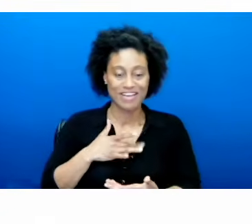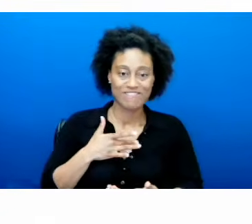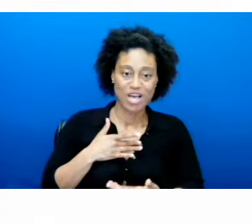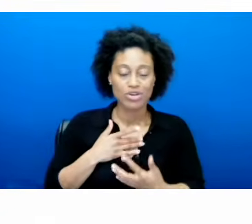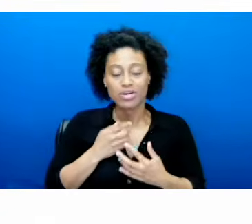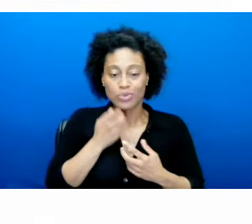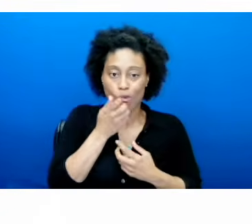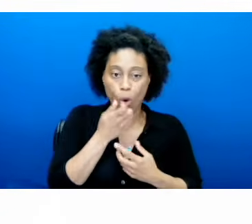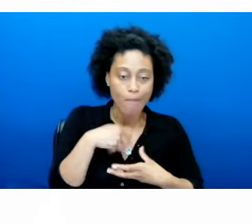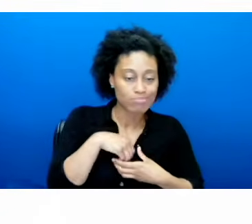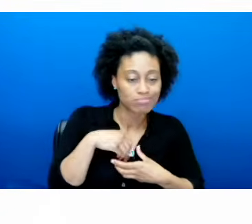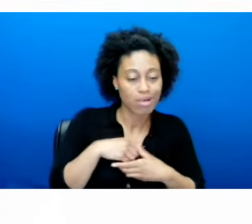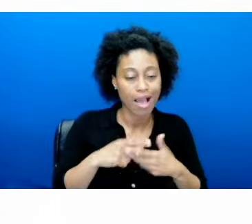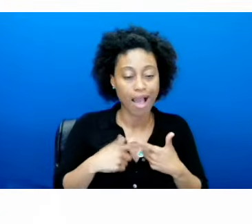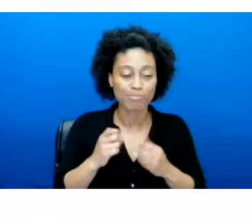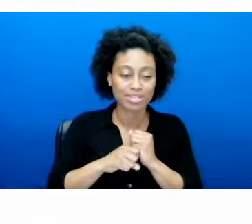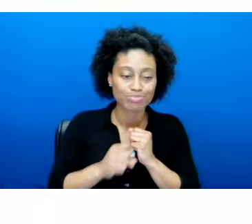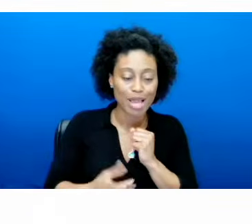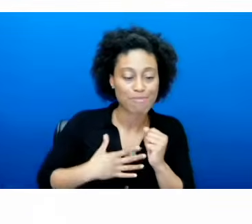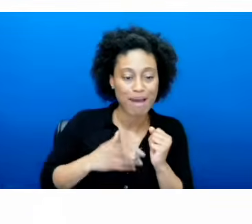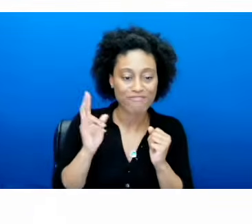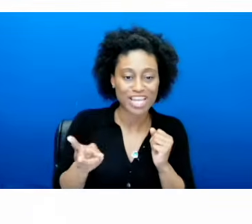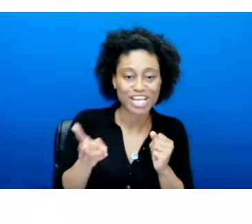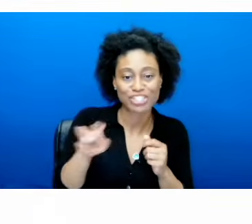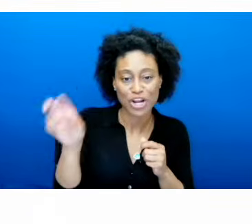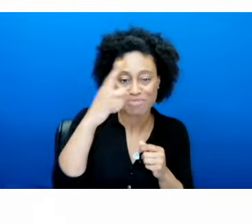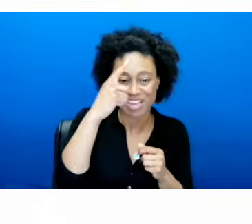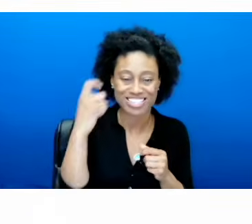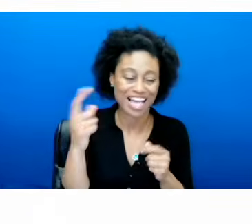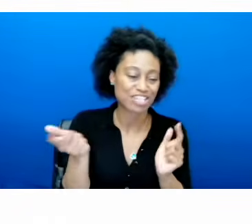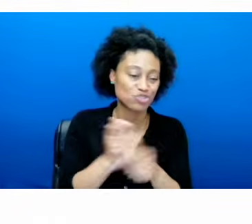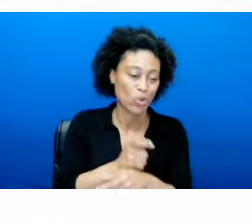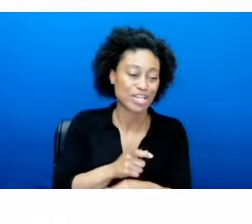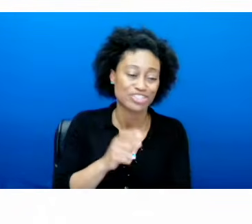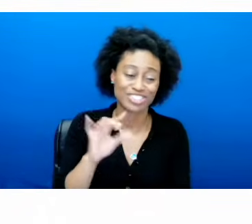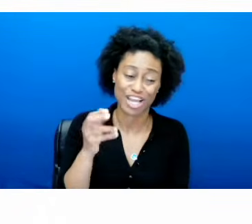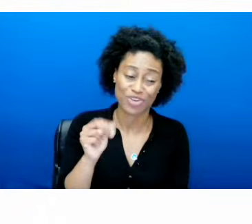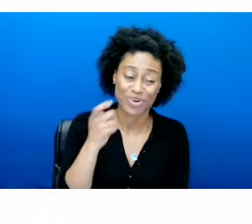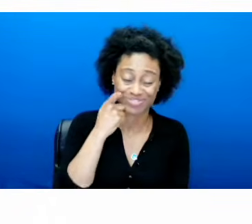vegan journey by making that switch from the beginning of the year.